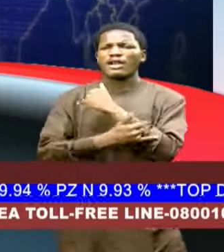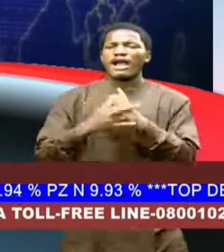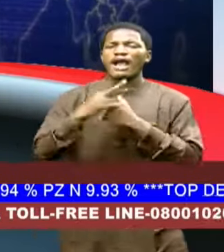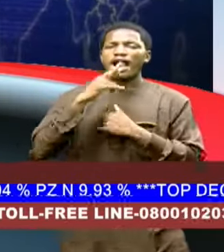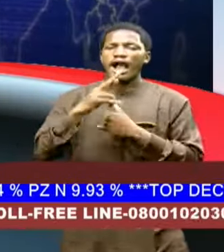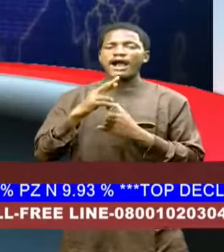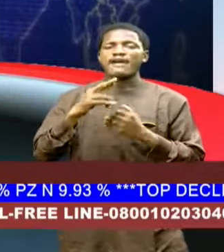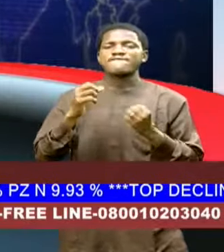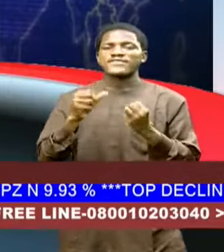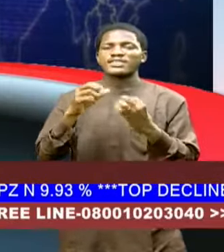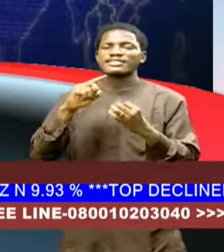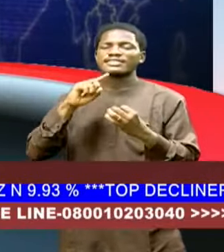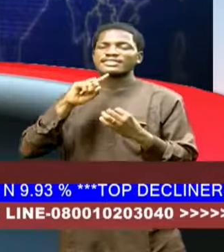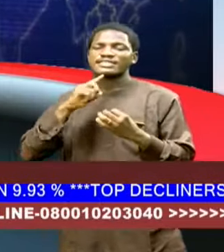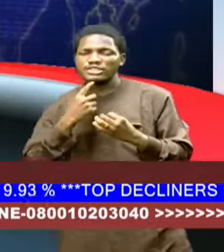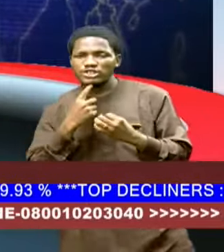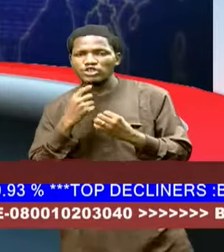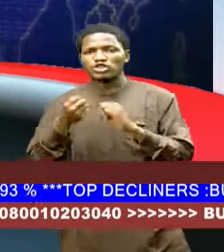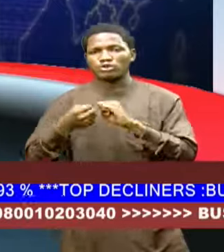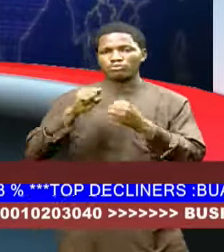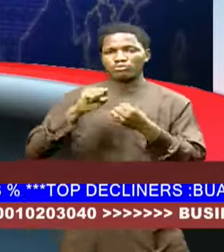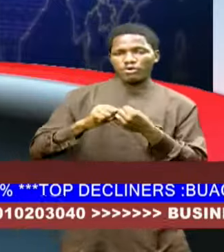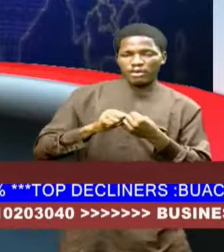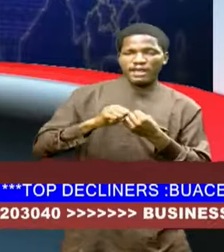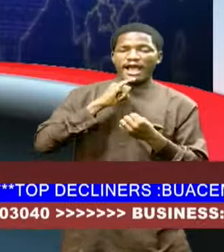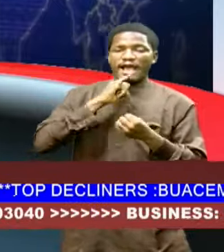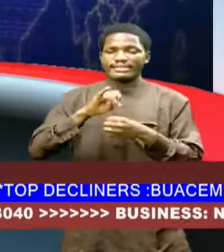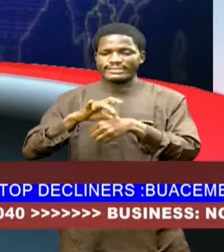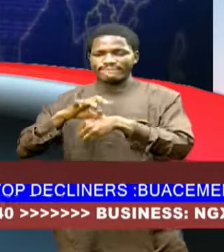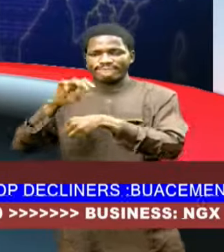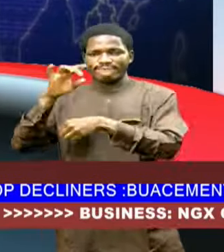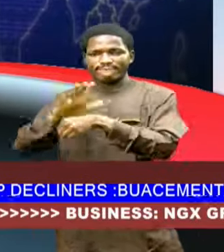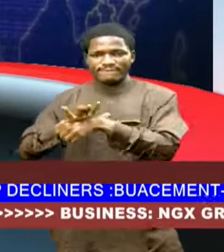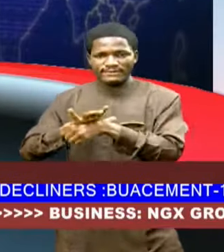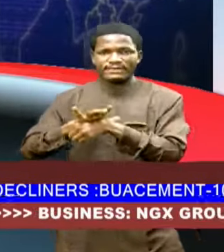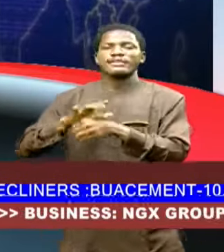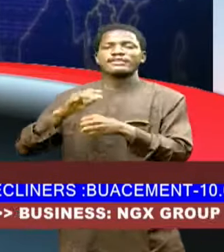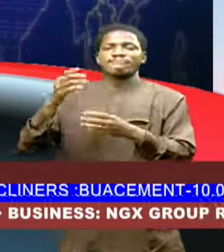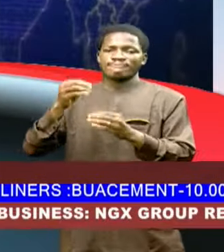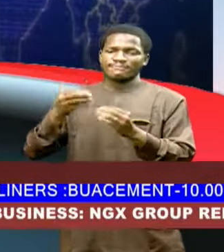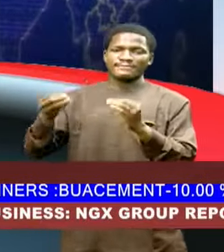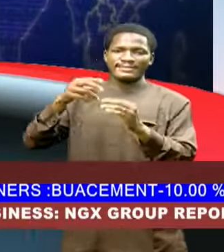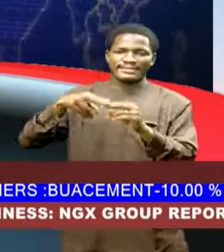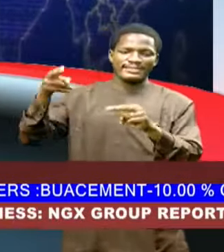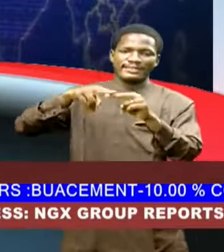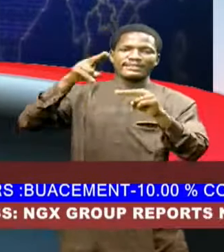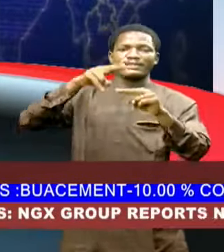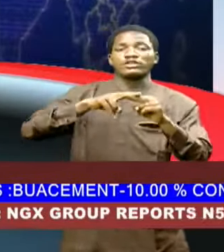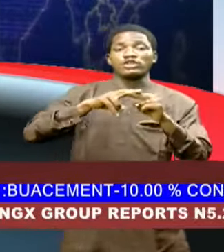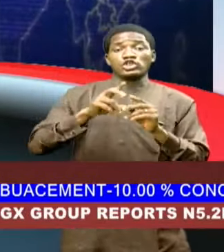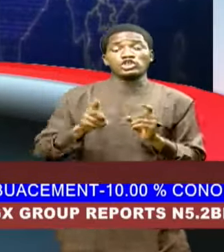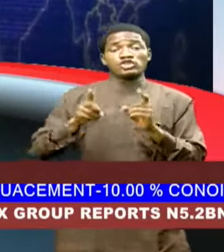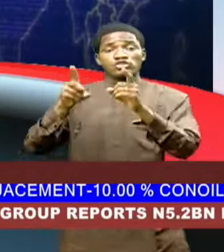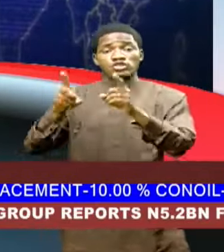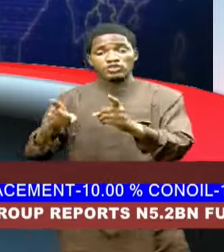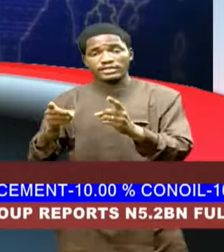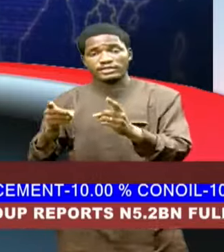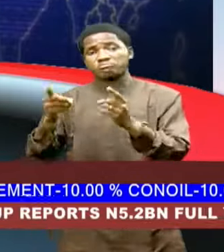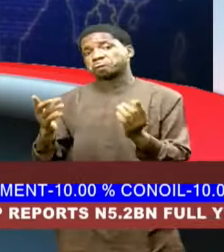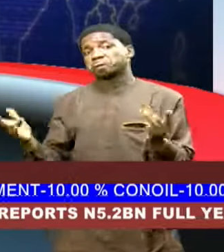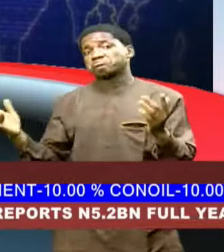as it sets aside more funds for maritime security projects with ASEAN countries during a summit with regional leaders